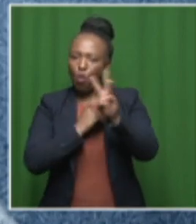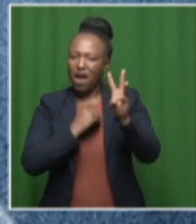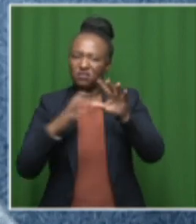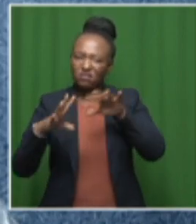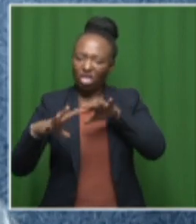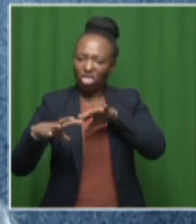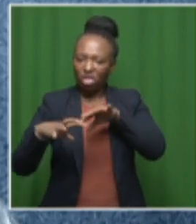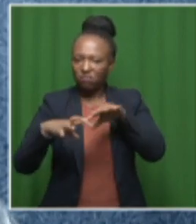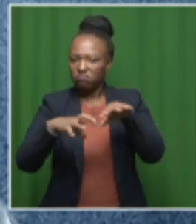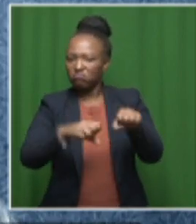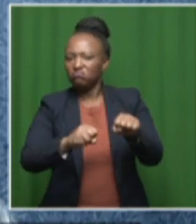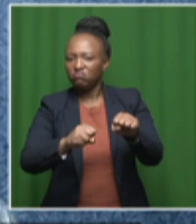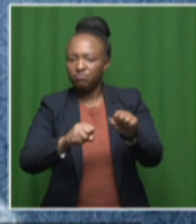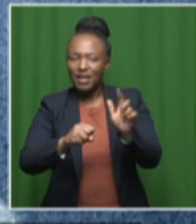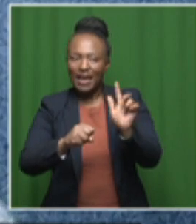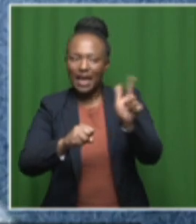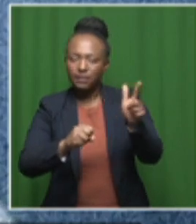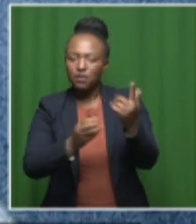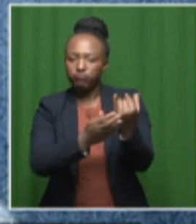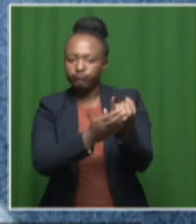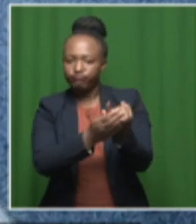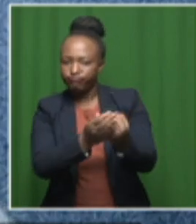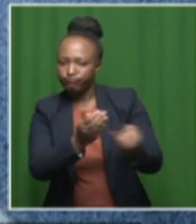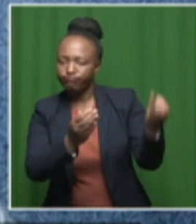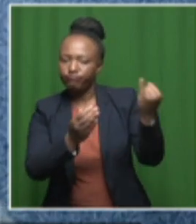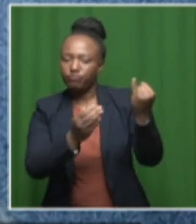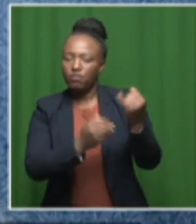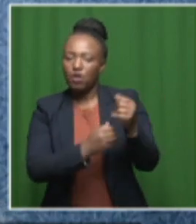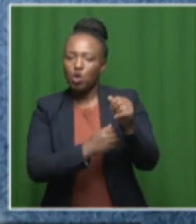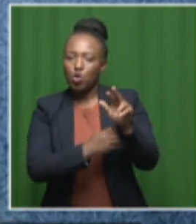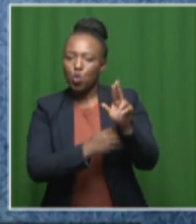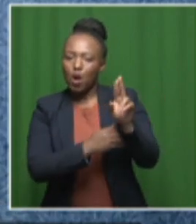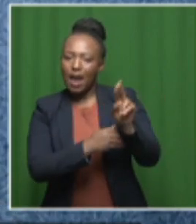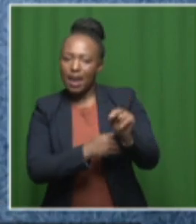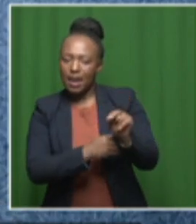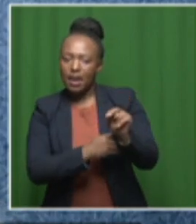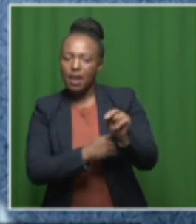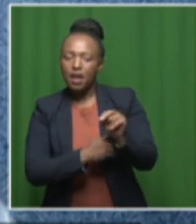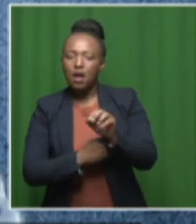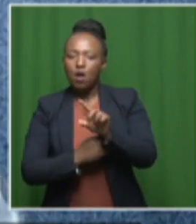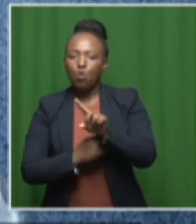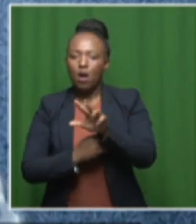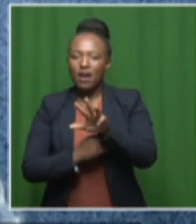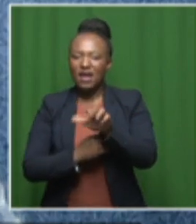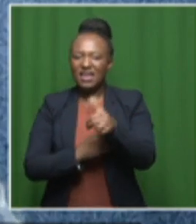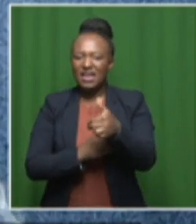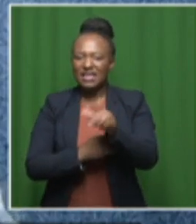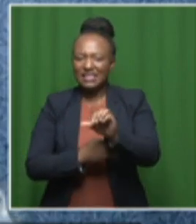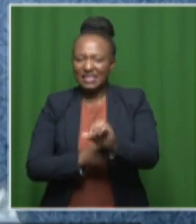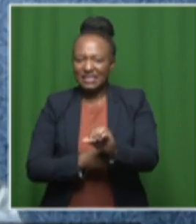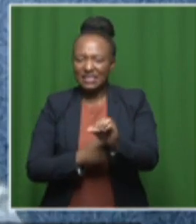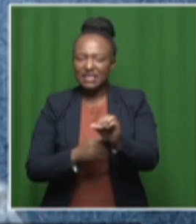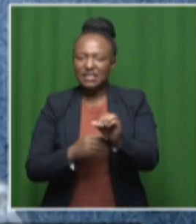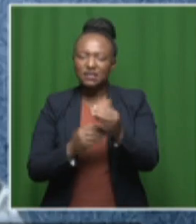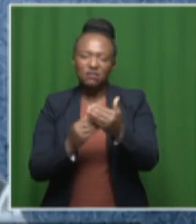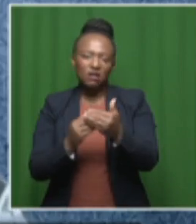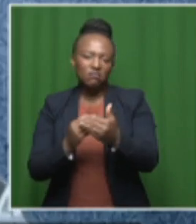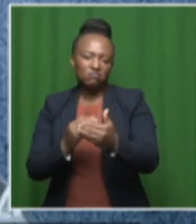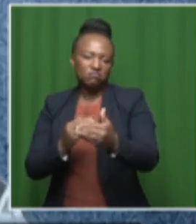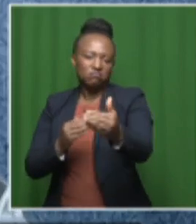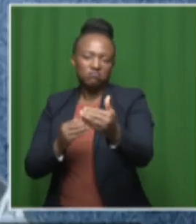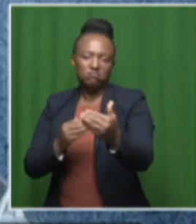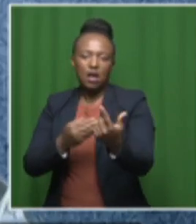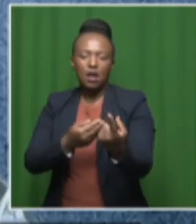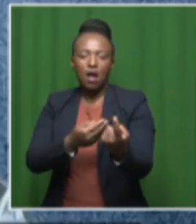became progressively members of the United Nations from about 1960 until the last one joined